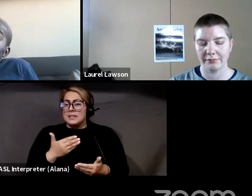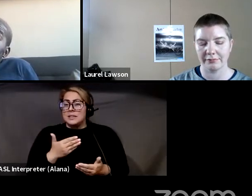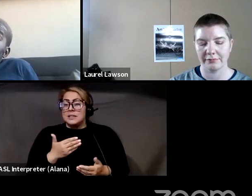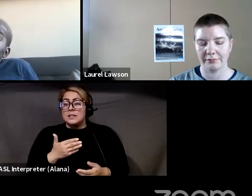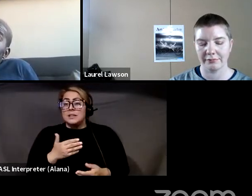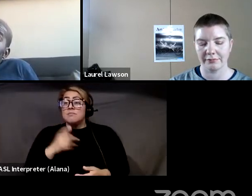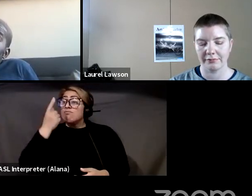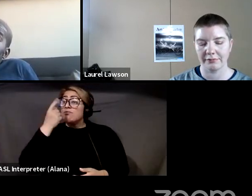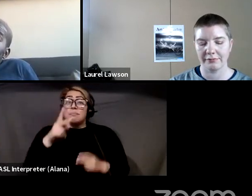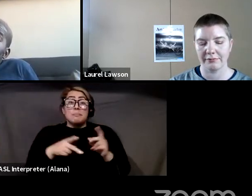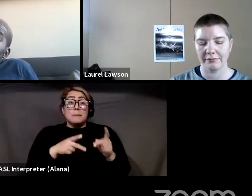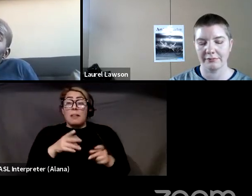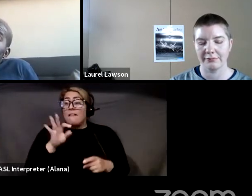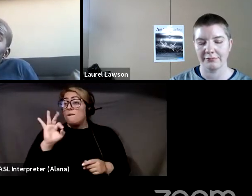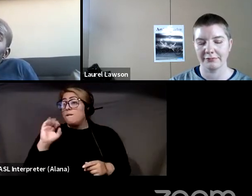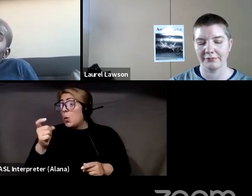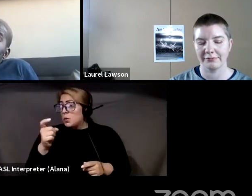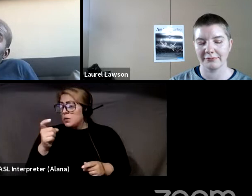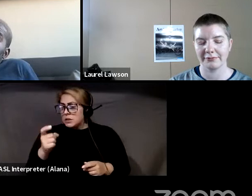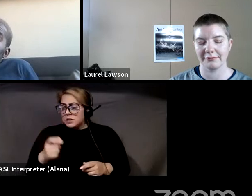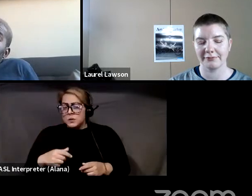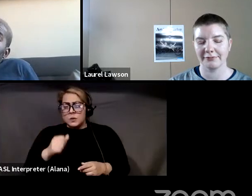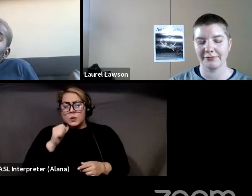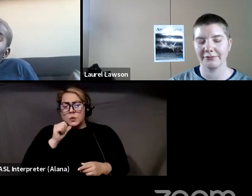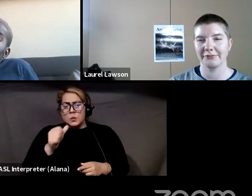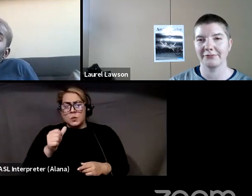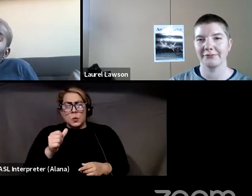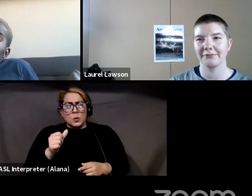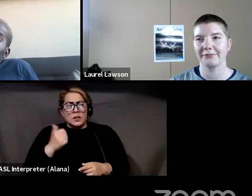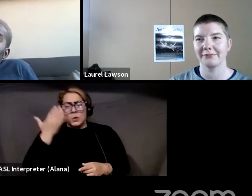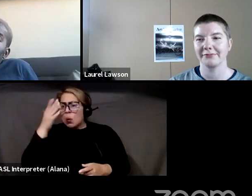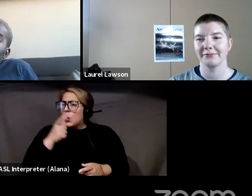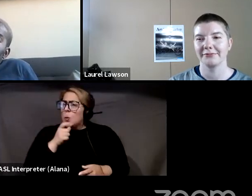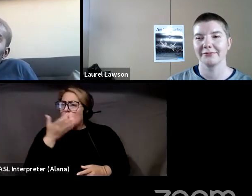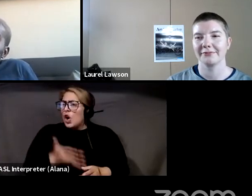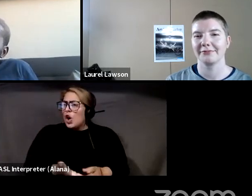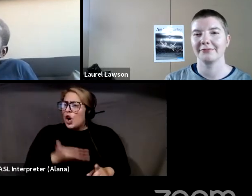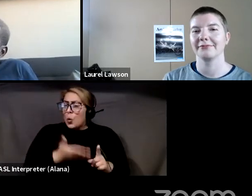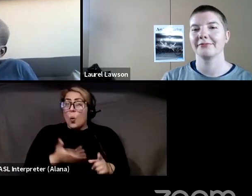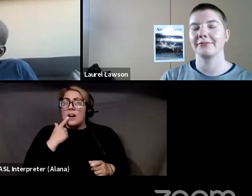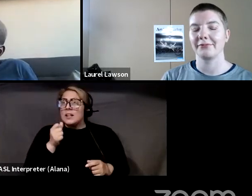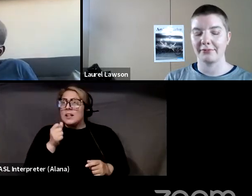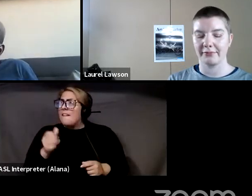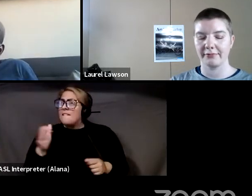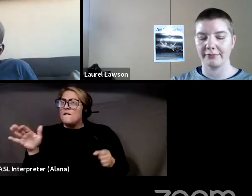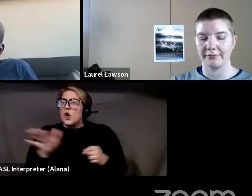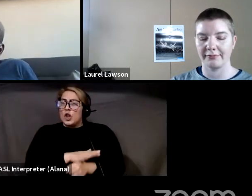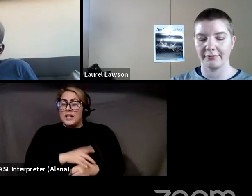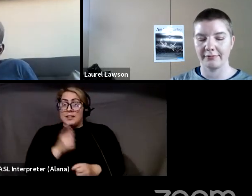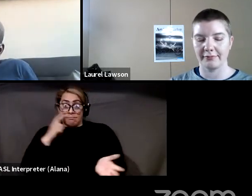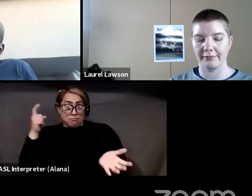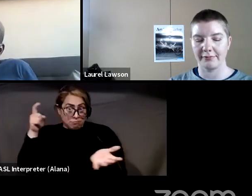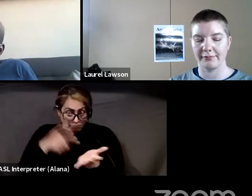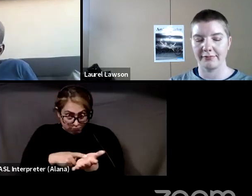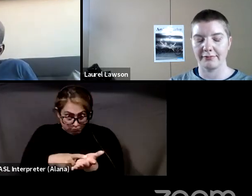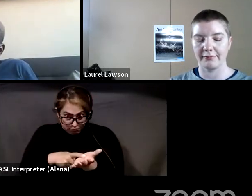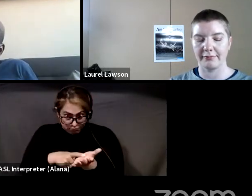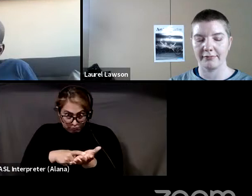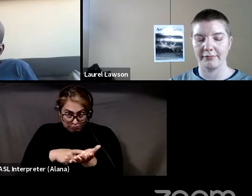know you, or just do not fully see you in your